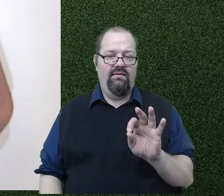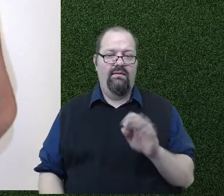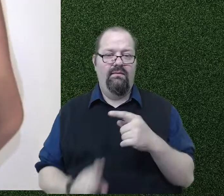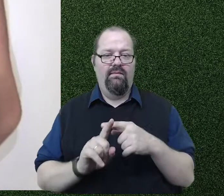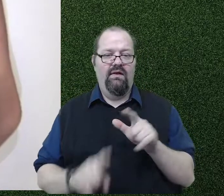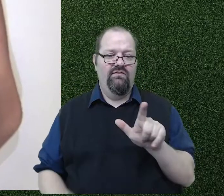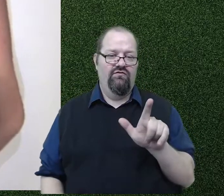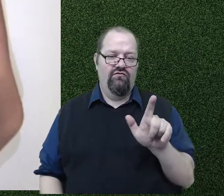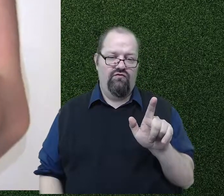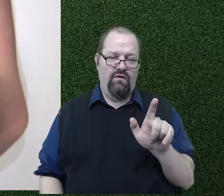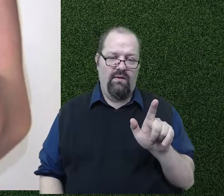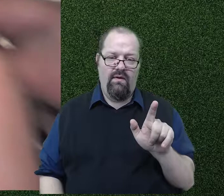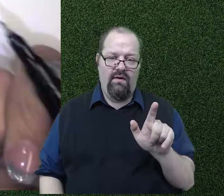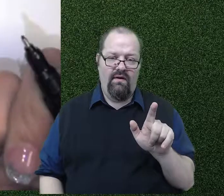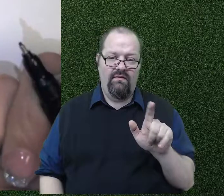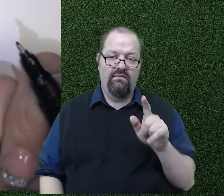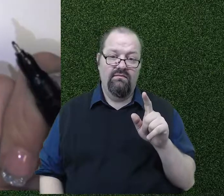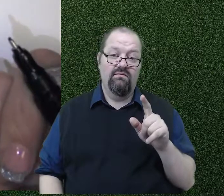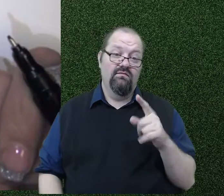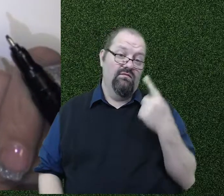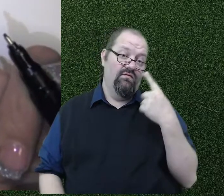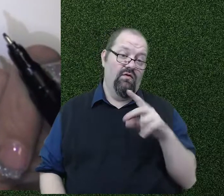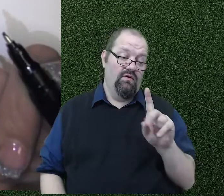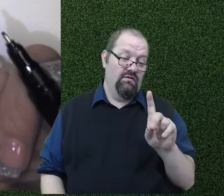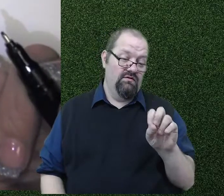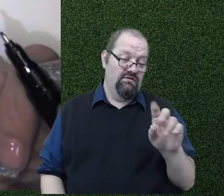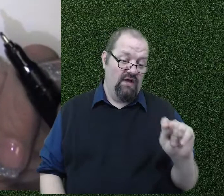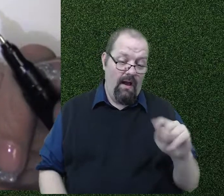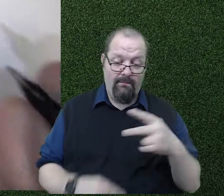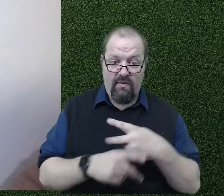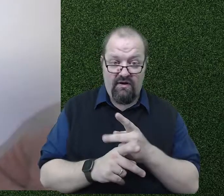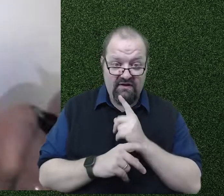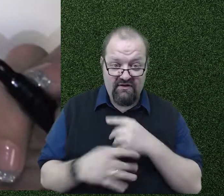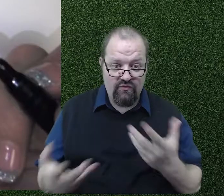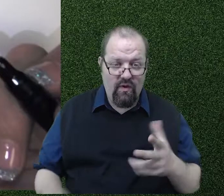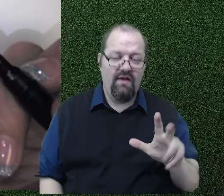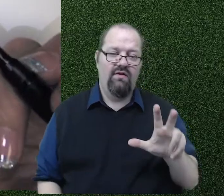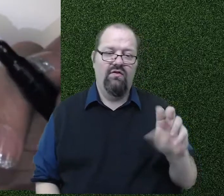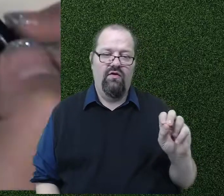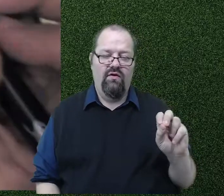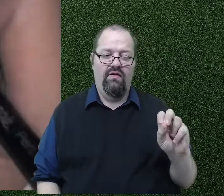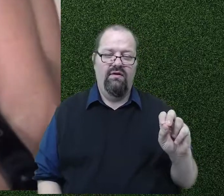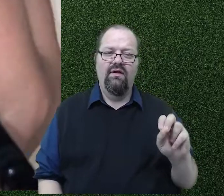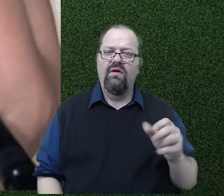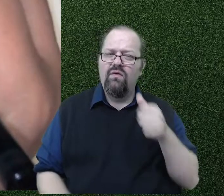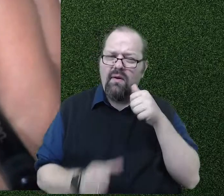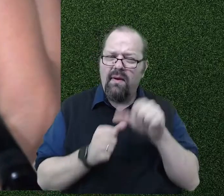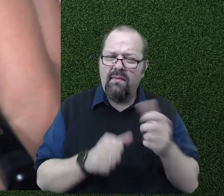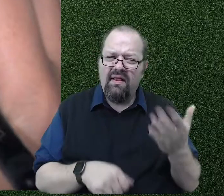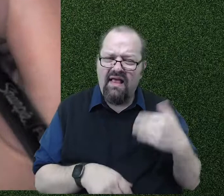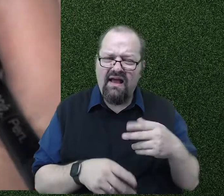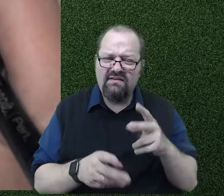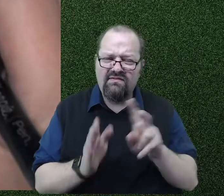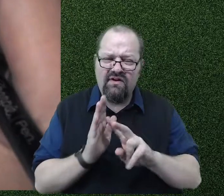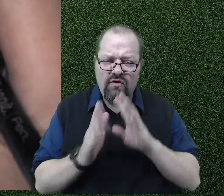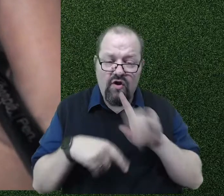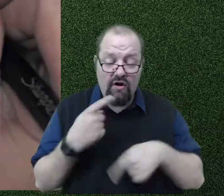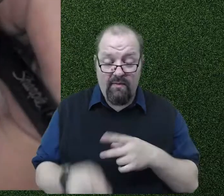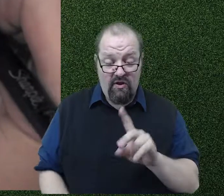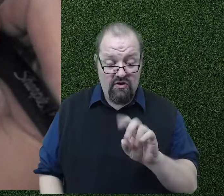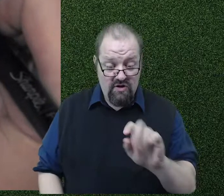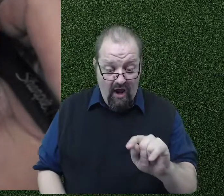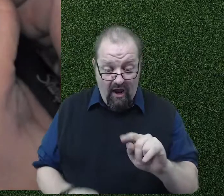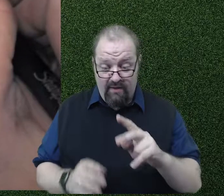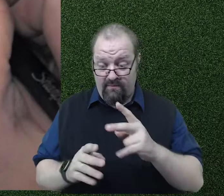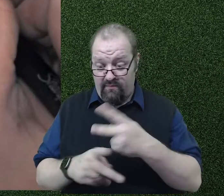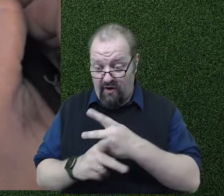21, so the dot product is 30. Now remember what we said in the last video, if that dot product is positive, that means the